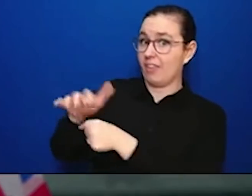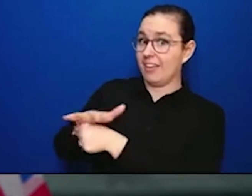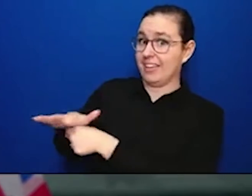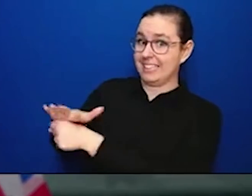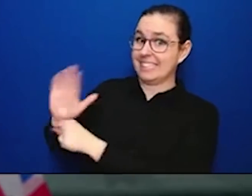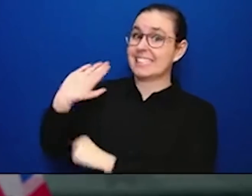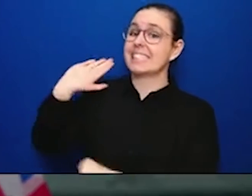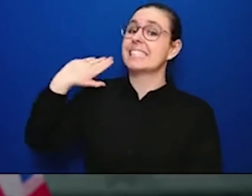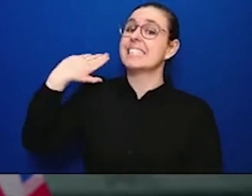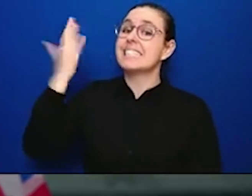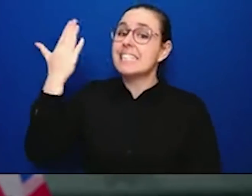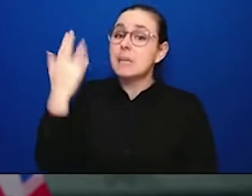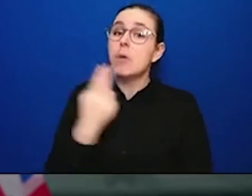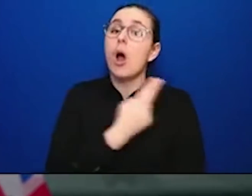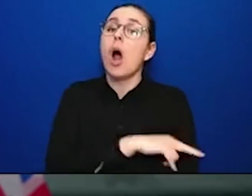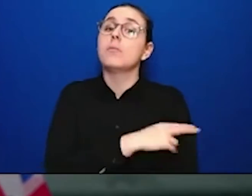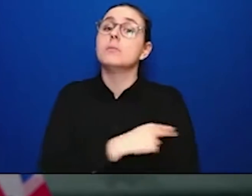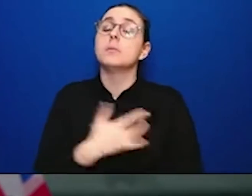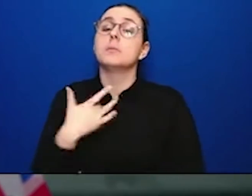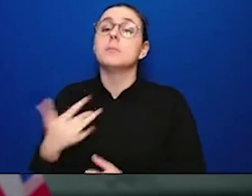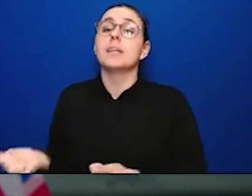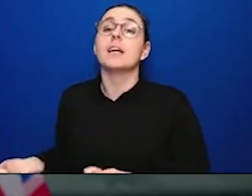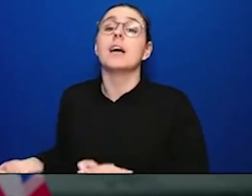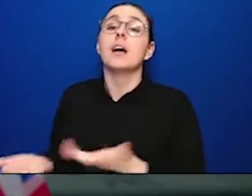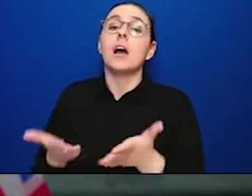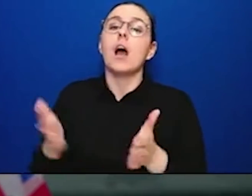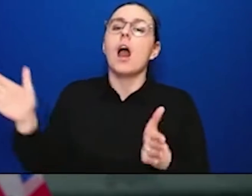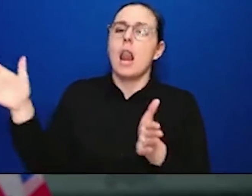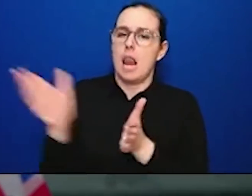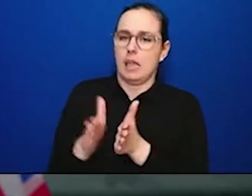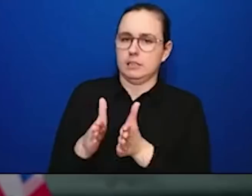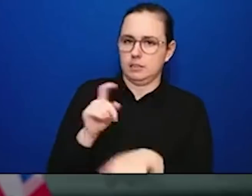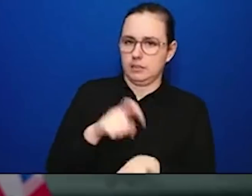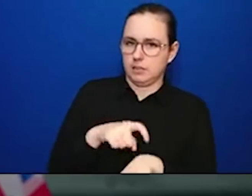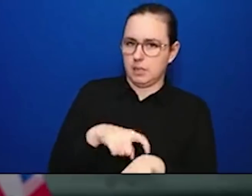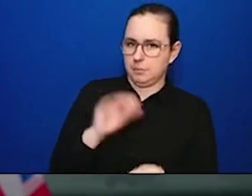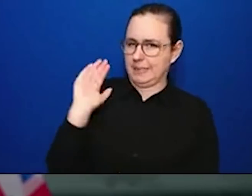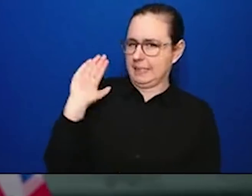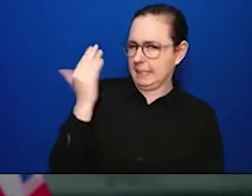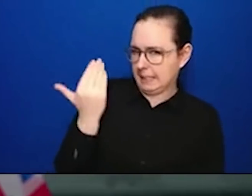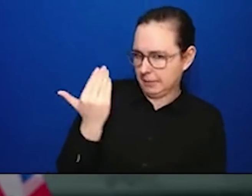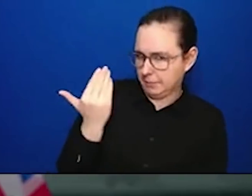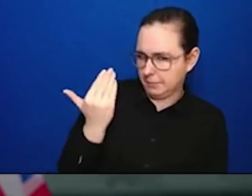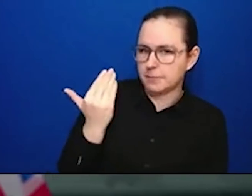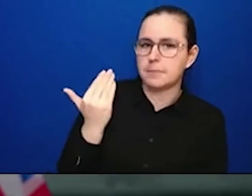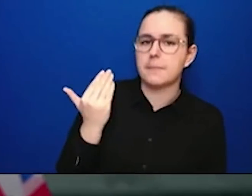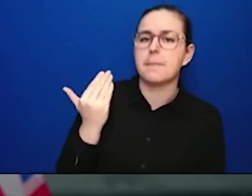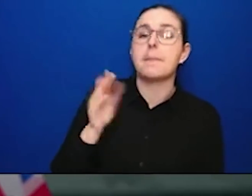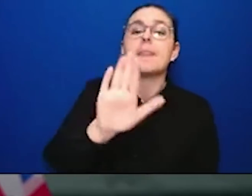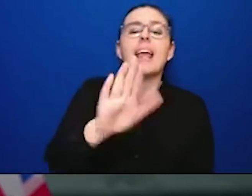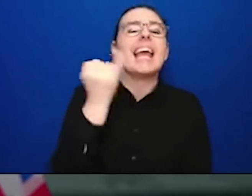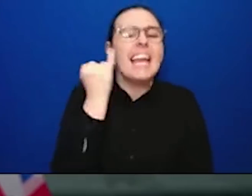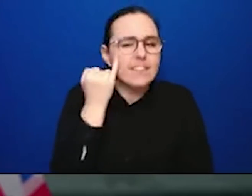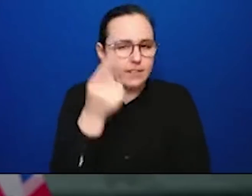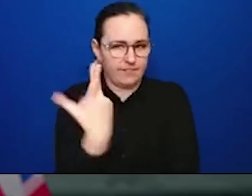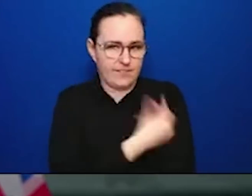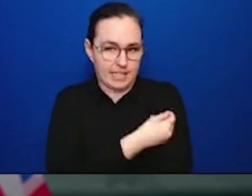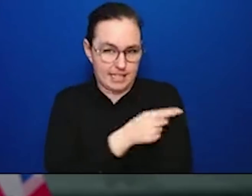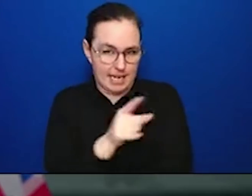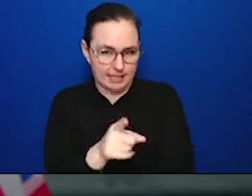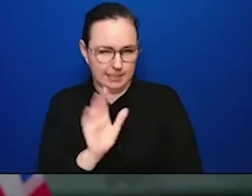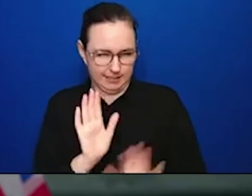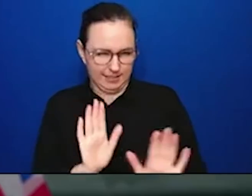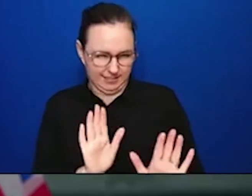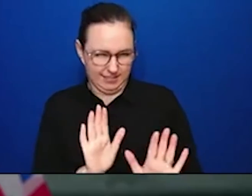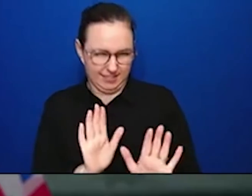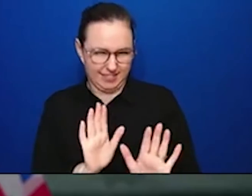stay for people who are admitted with Omicron in people who are vaccinated. So that's something that we'll have